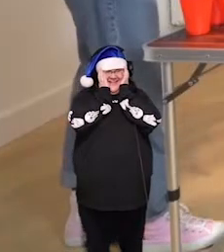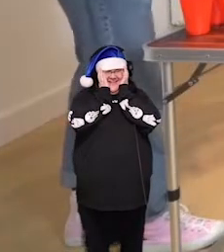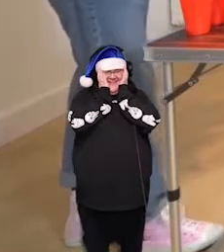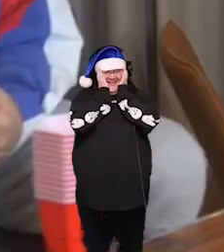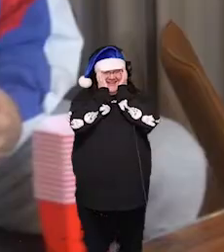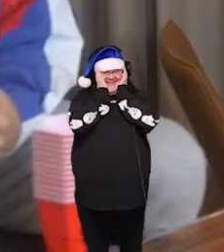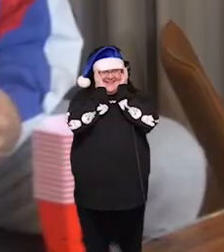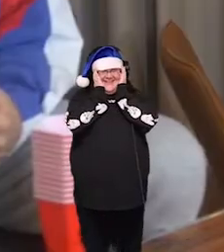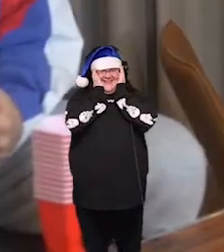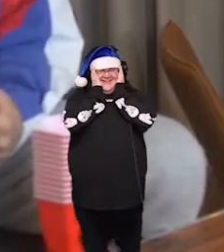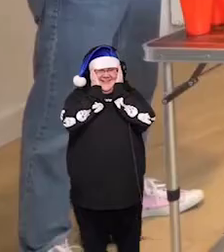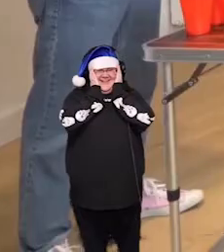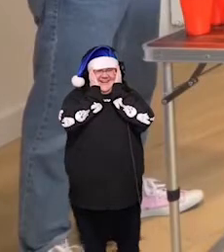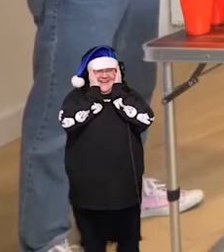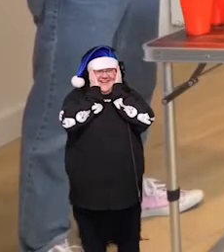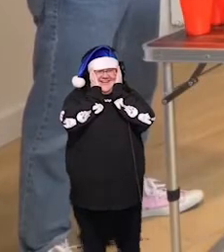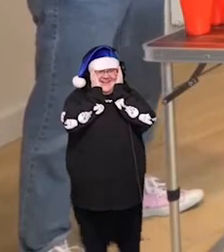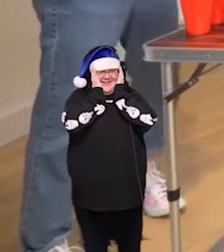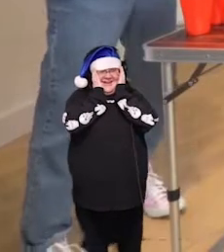Anyway,